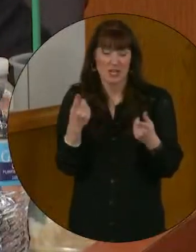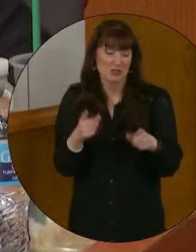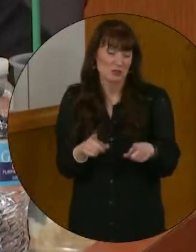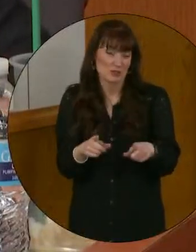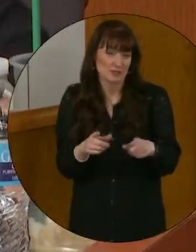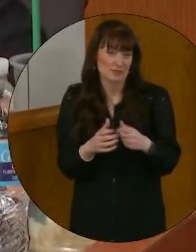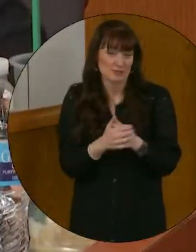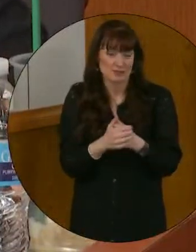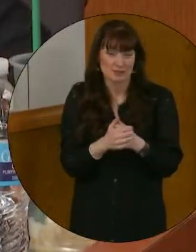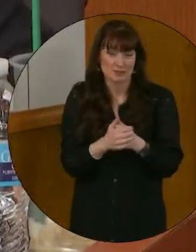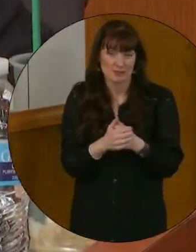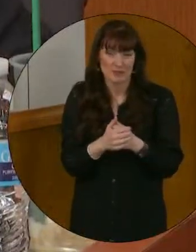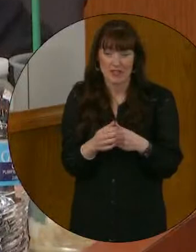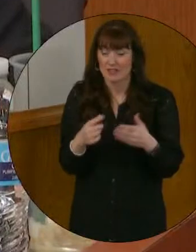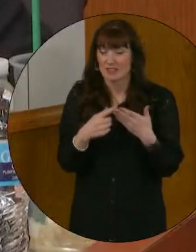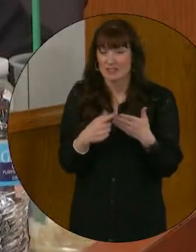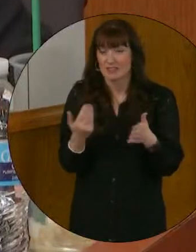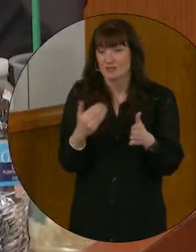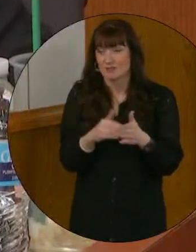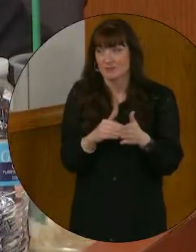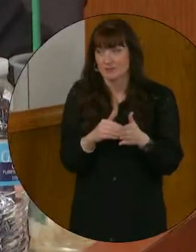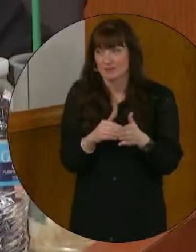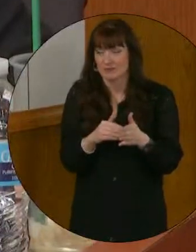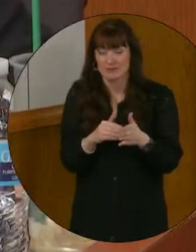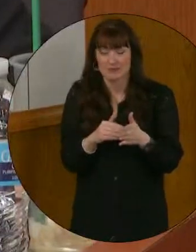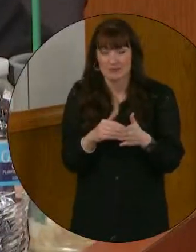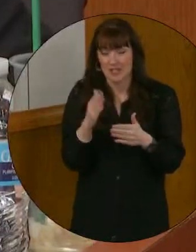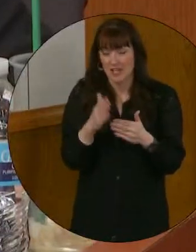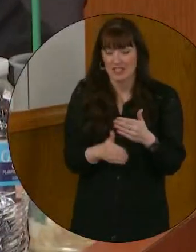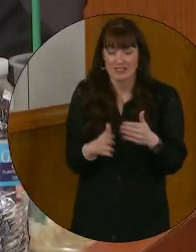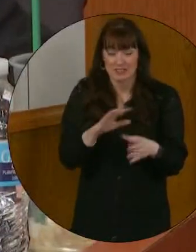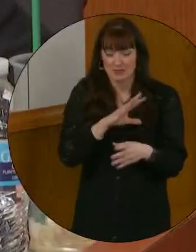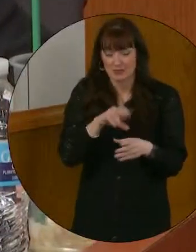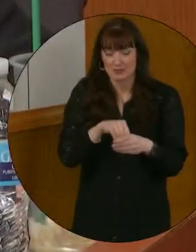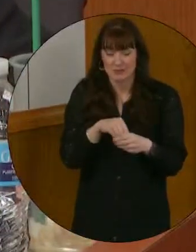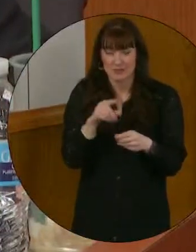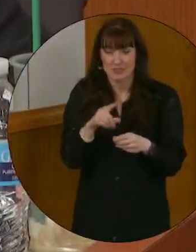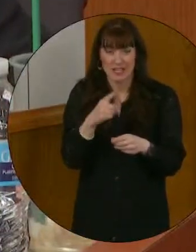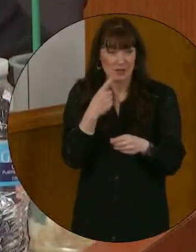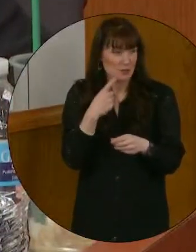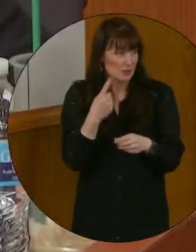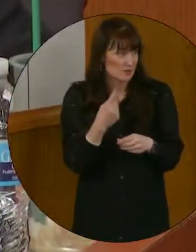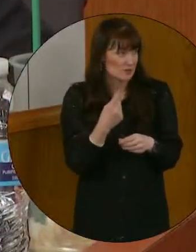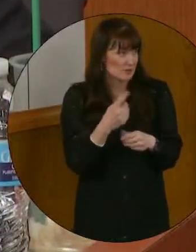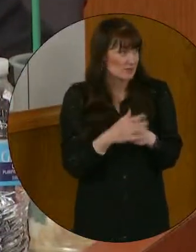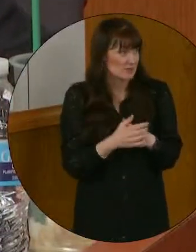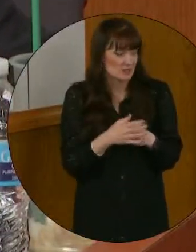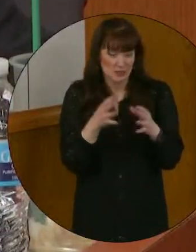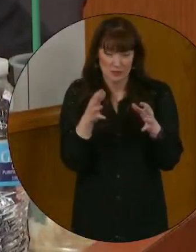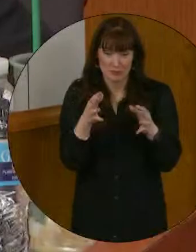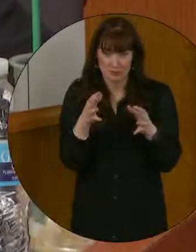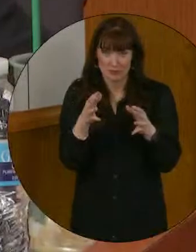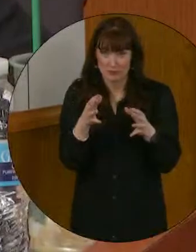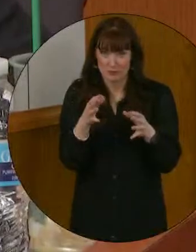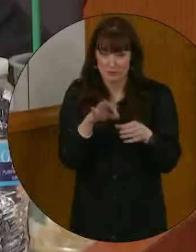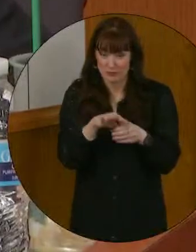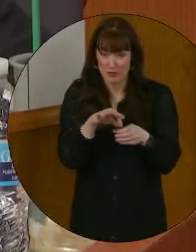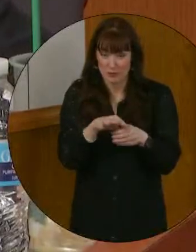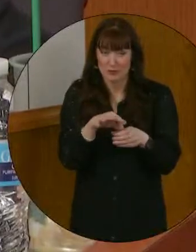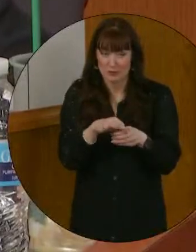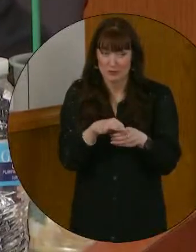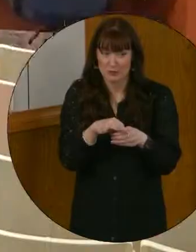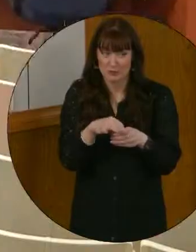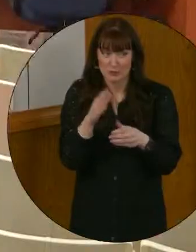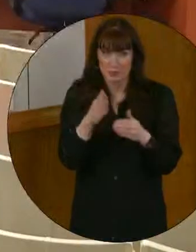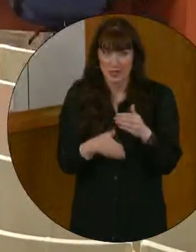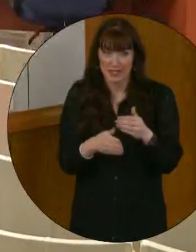to conversation on disbanding them, I will probably end up voting. Maybe. We don't know.